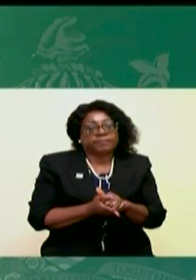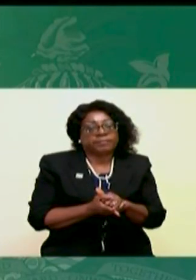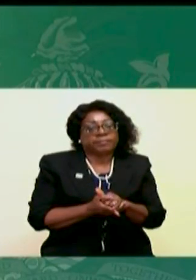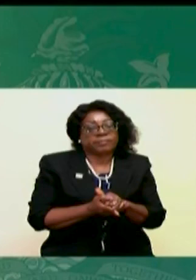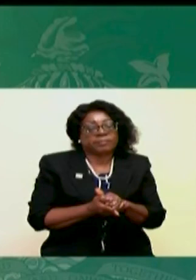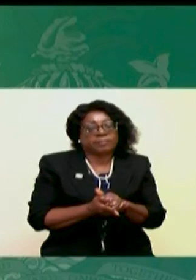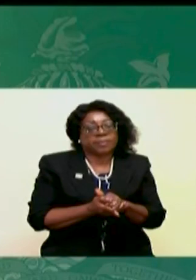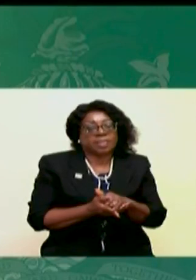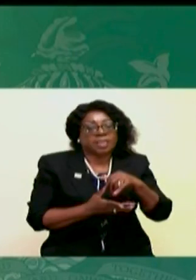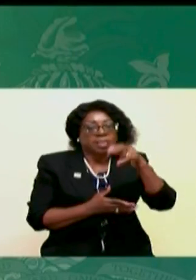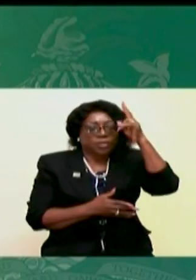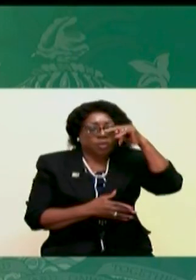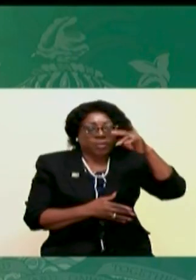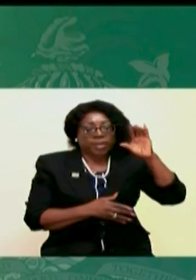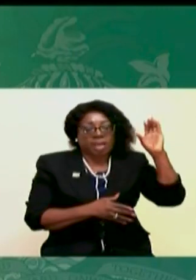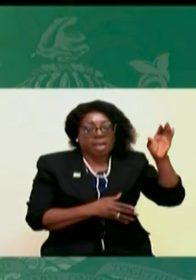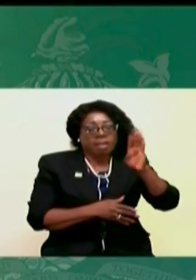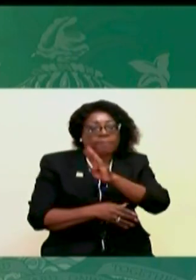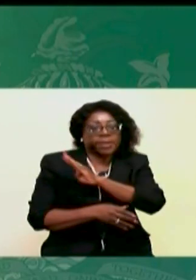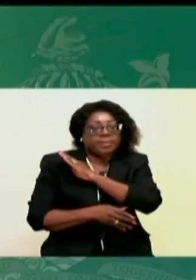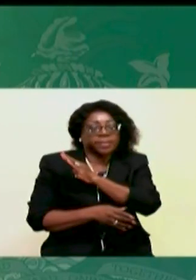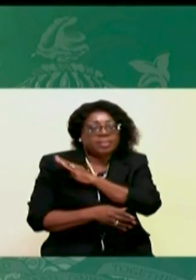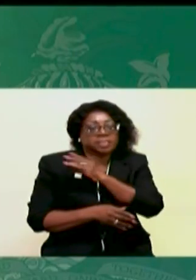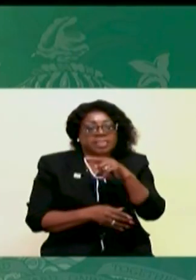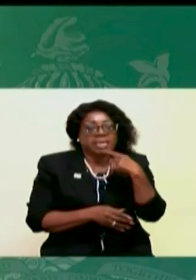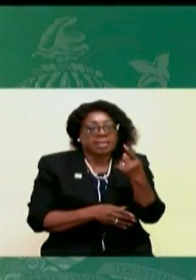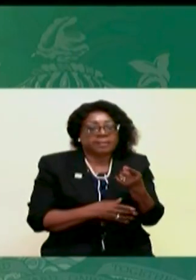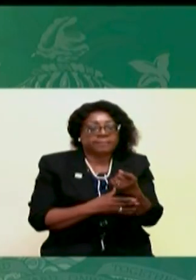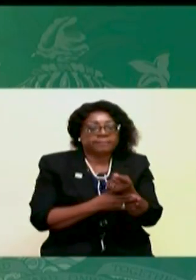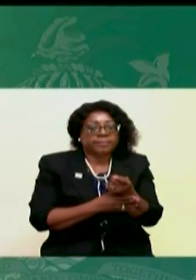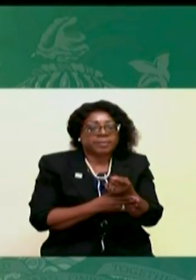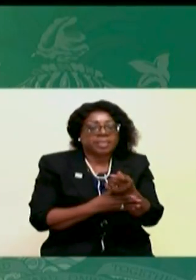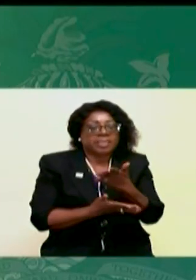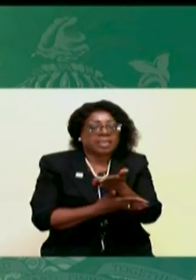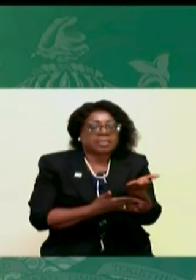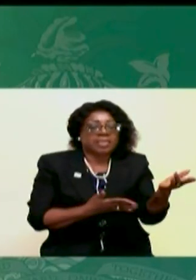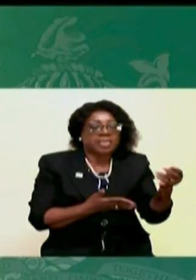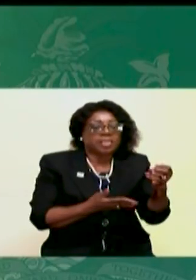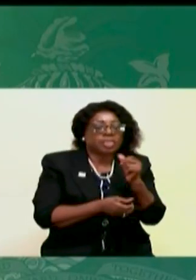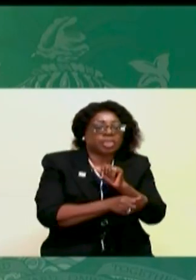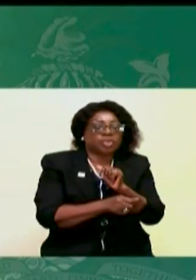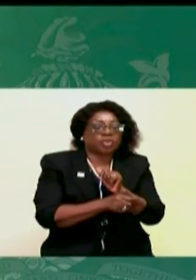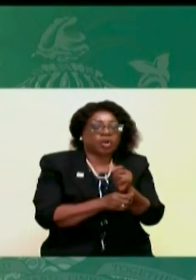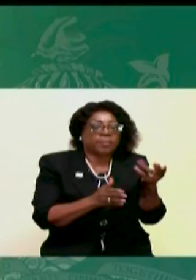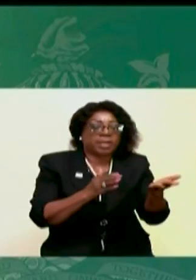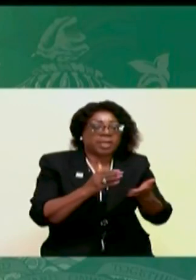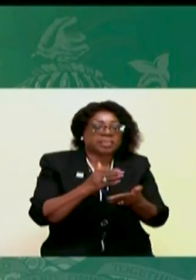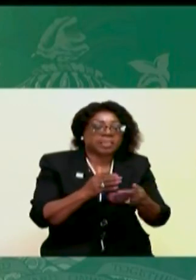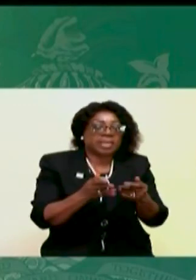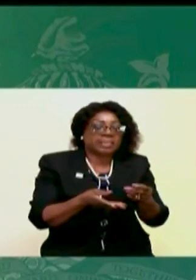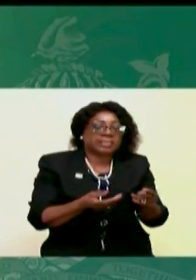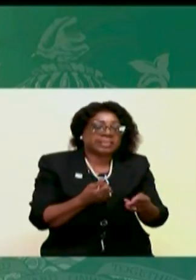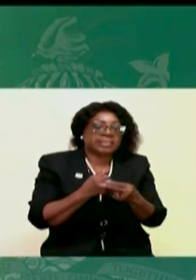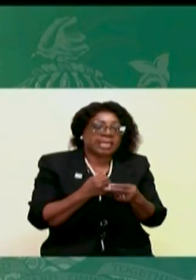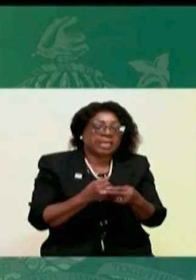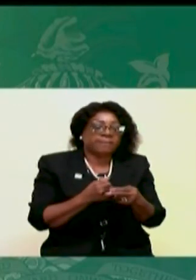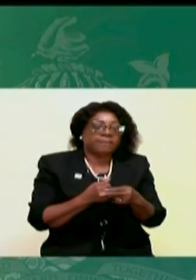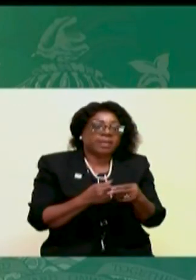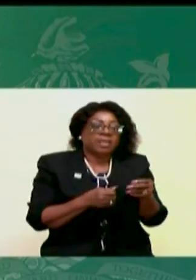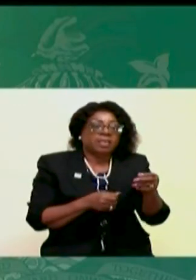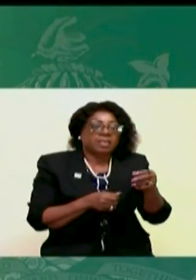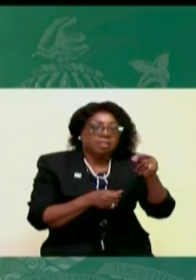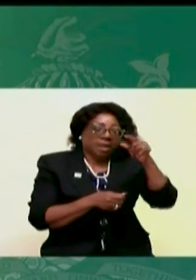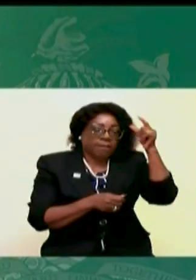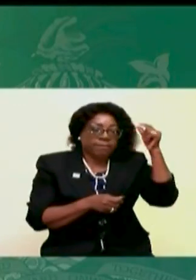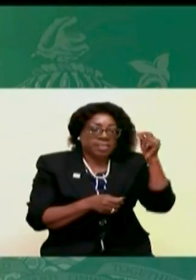the Honorable Carl Bethel. The Honorable Carl Bethel said that these job cuts have saved the government $75